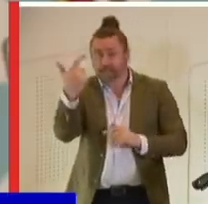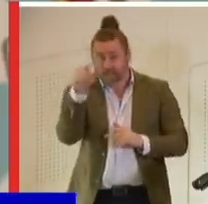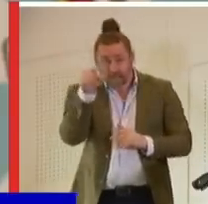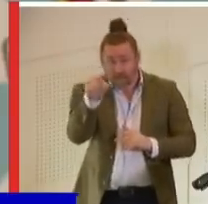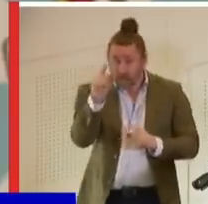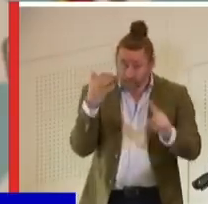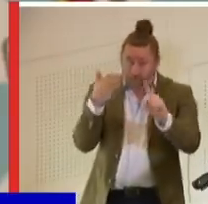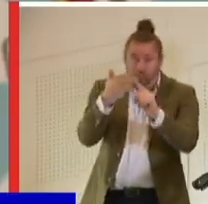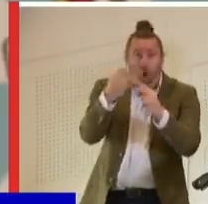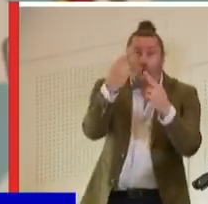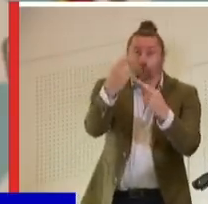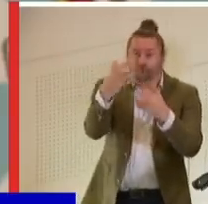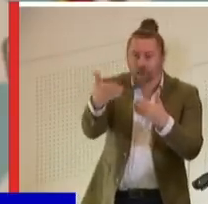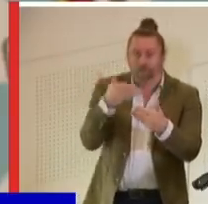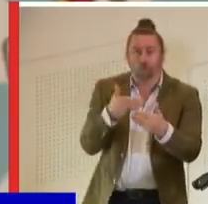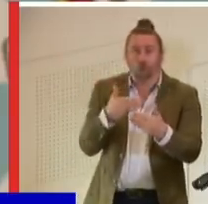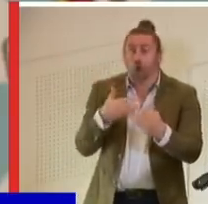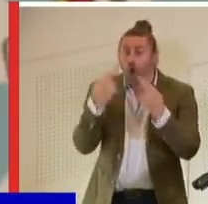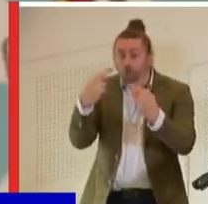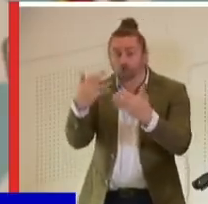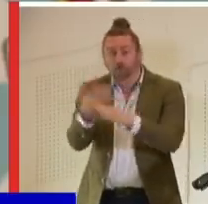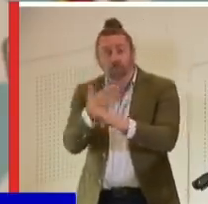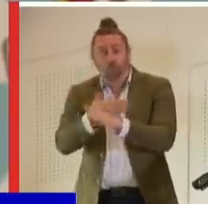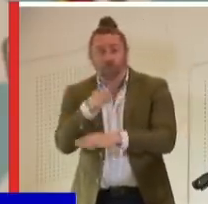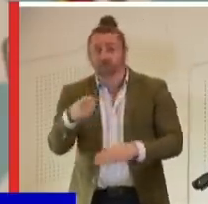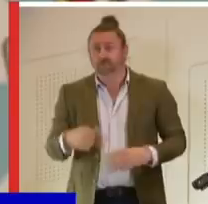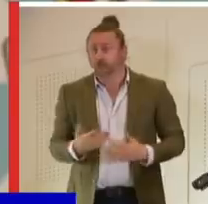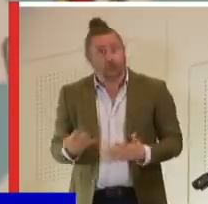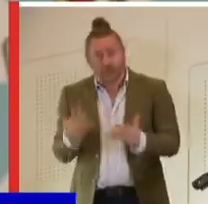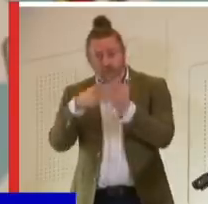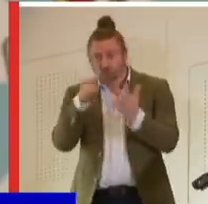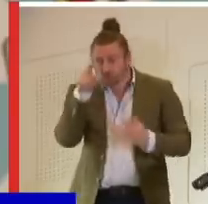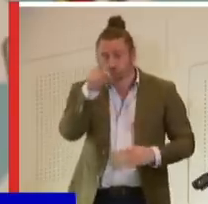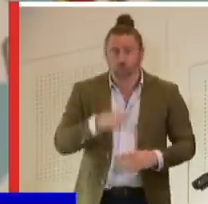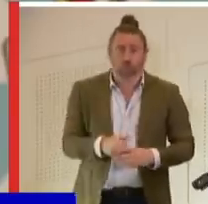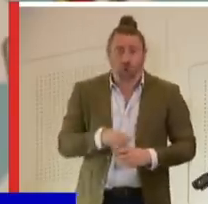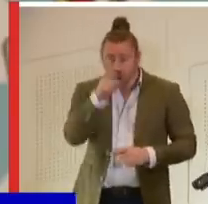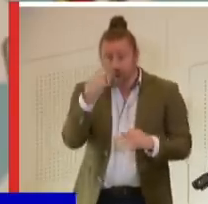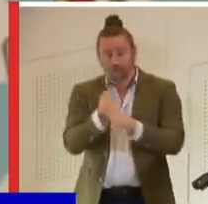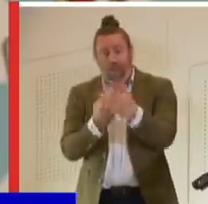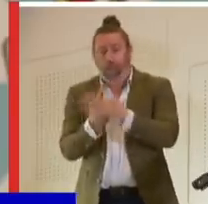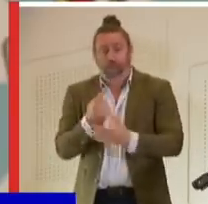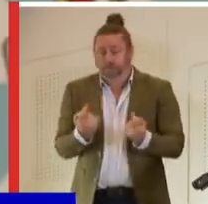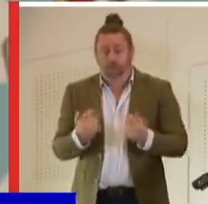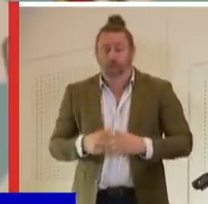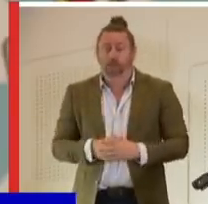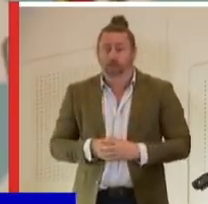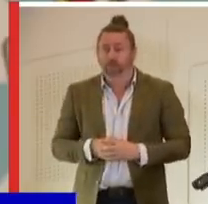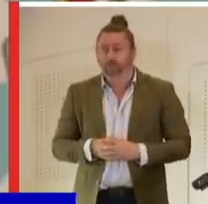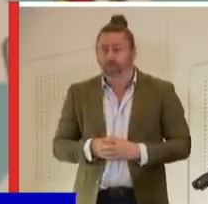sooner if we reach those thresholds sooner. So it's up to Queenslanders. It's definitely up to Queenslanders.